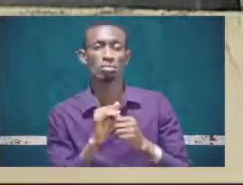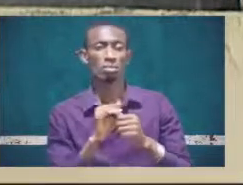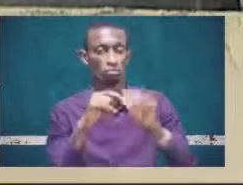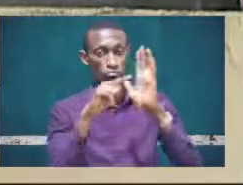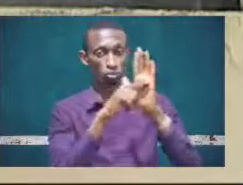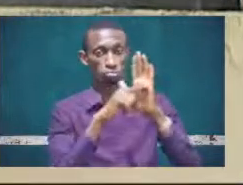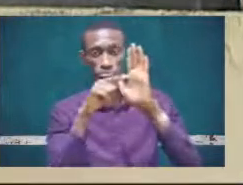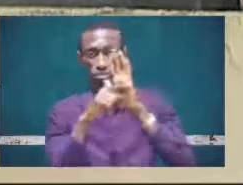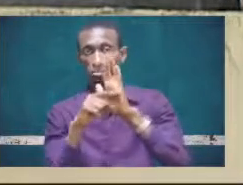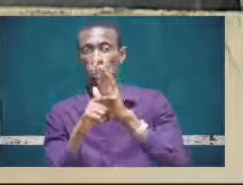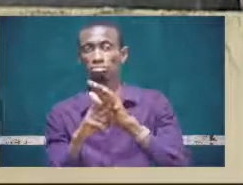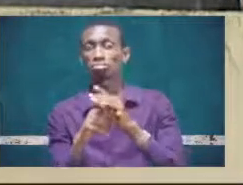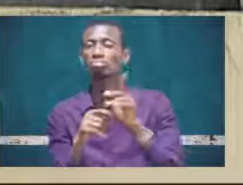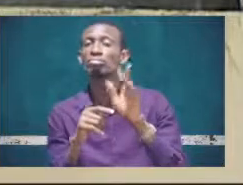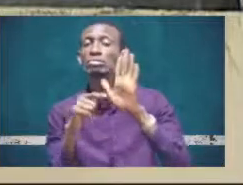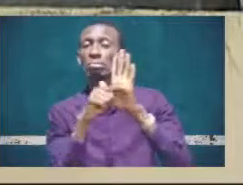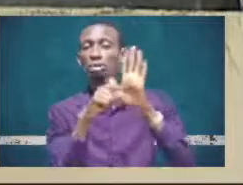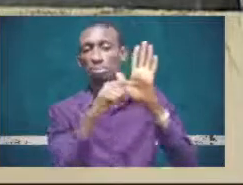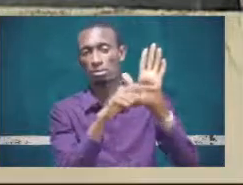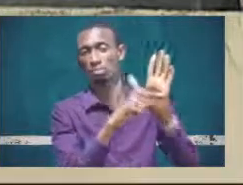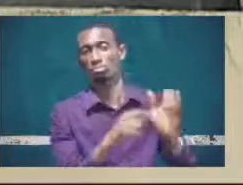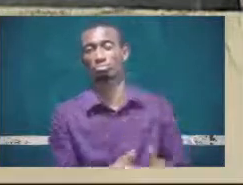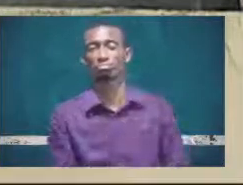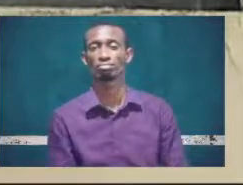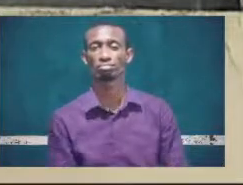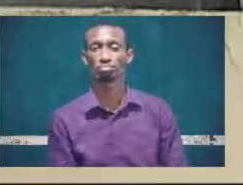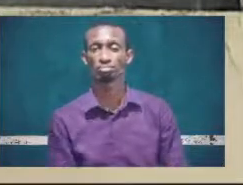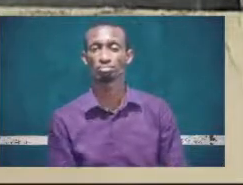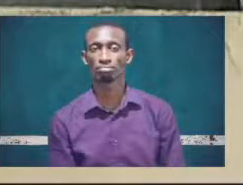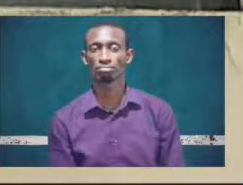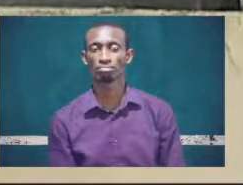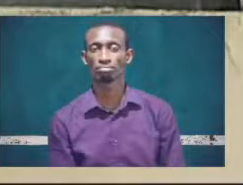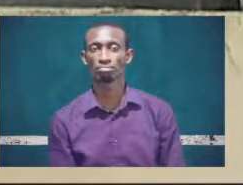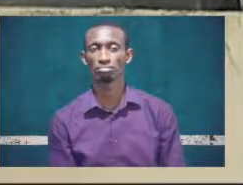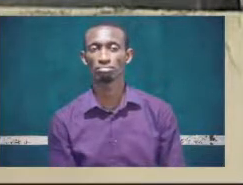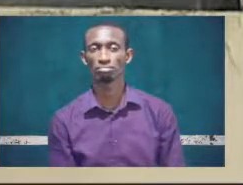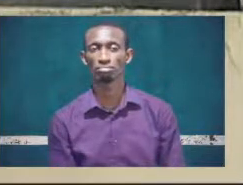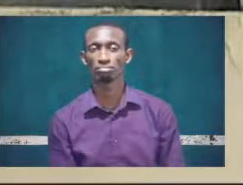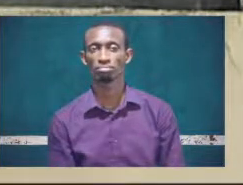negative and negative there. We have also